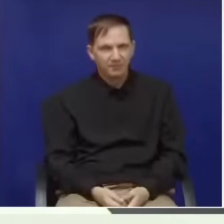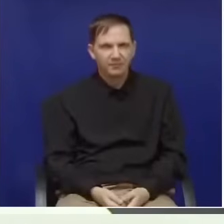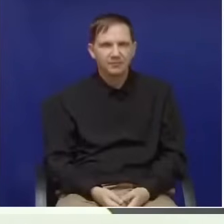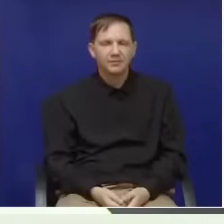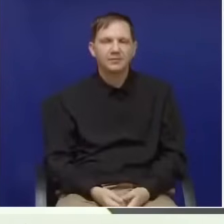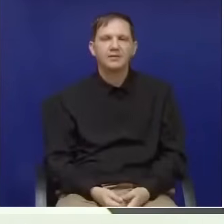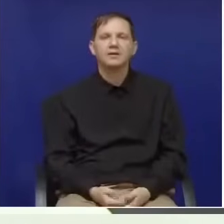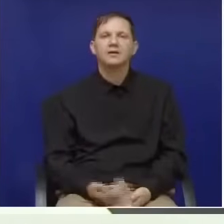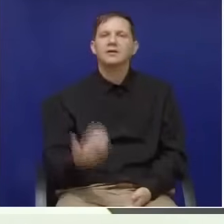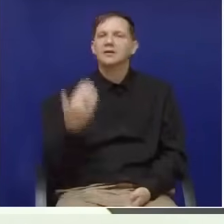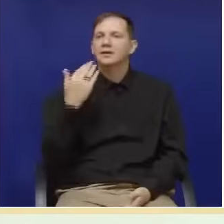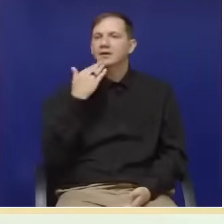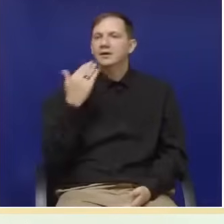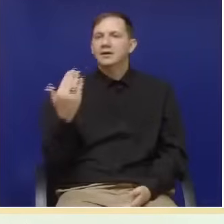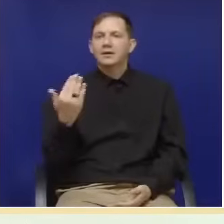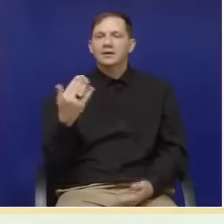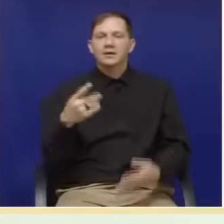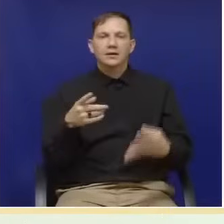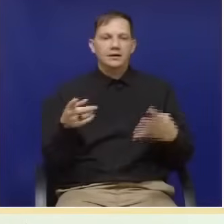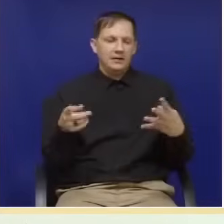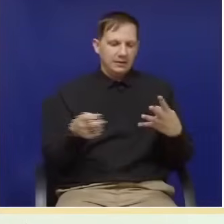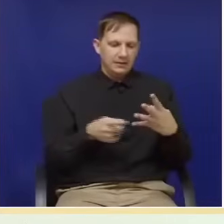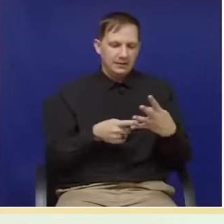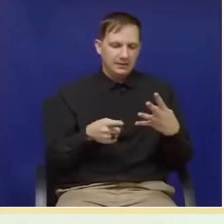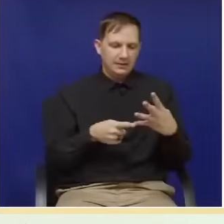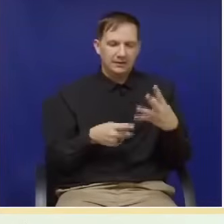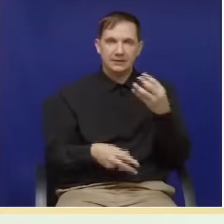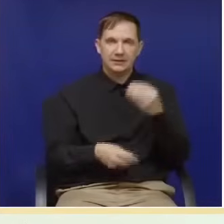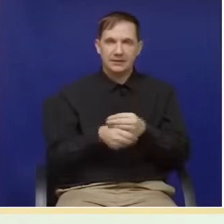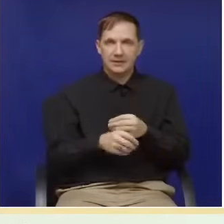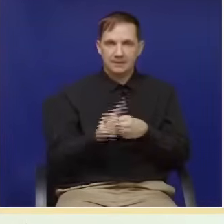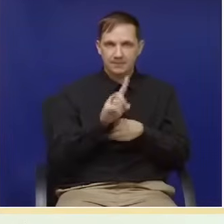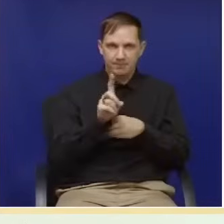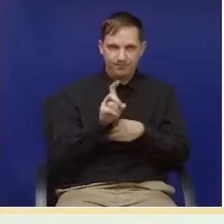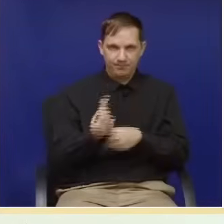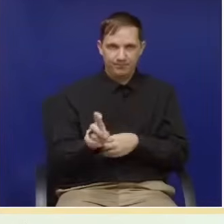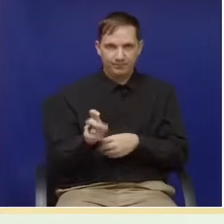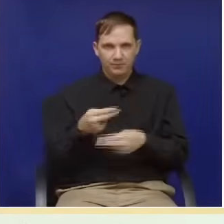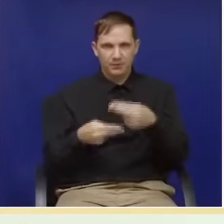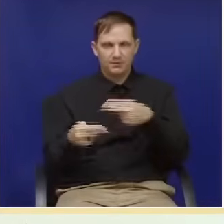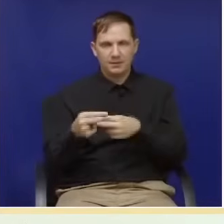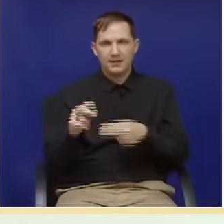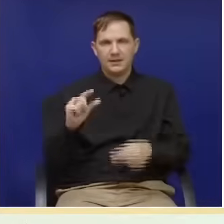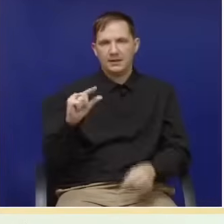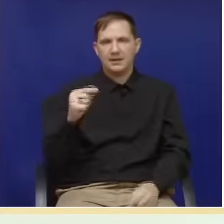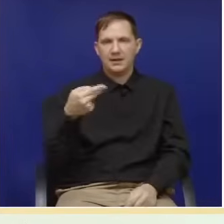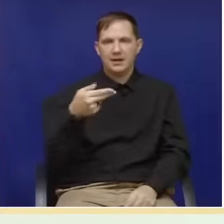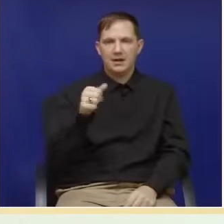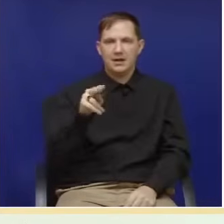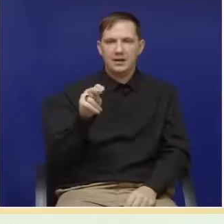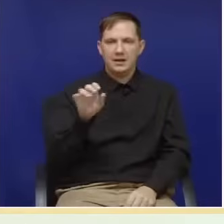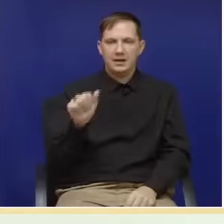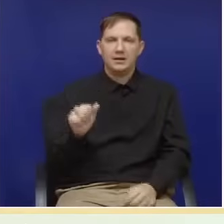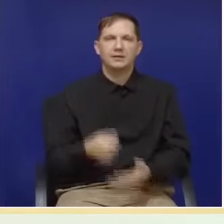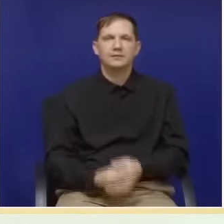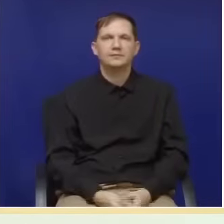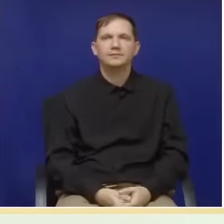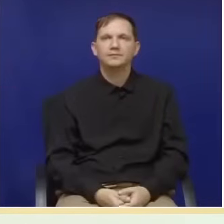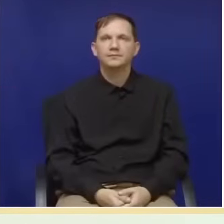Thank you. The fourth supplementary question will be asked by Honorable Kana.